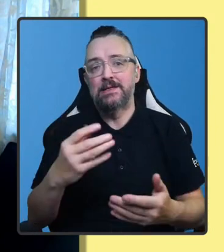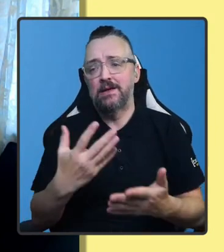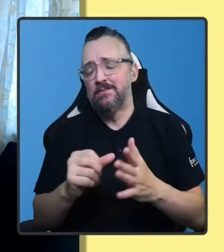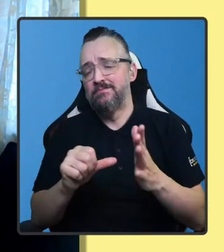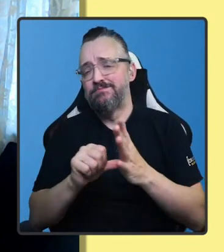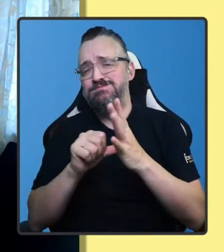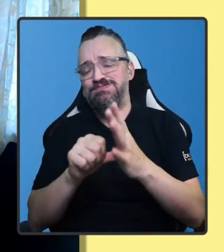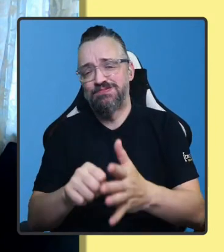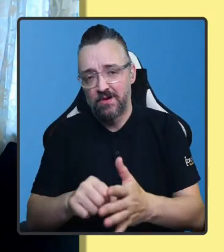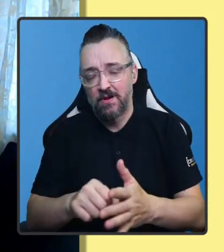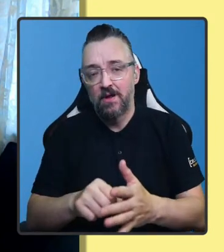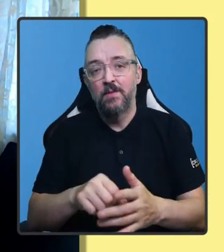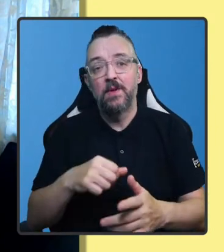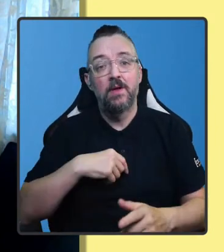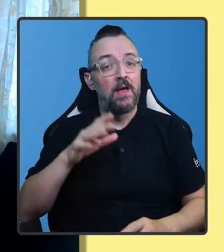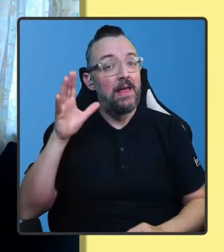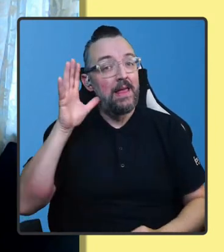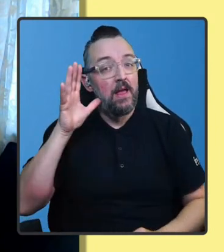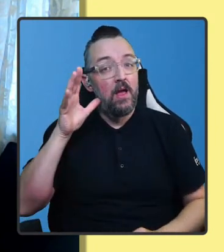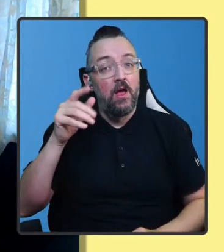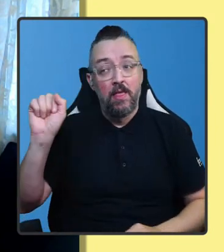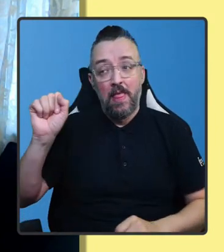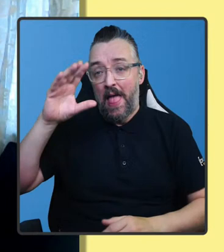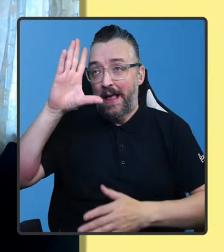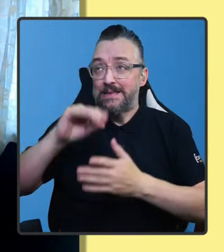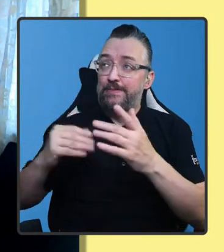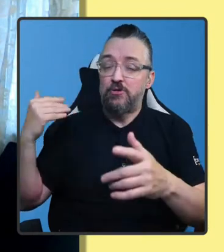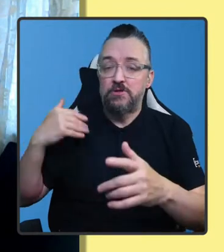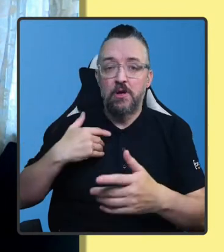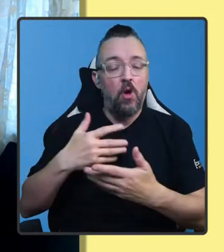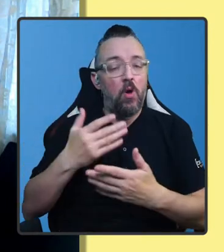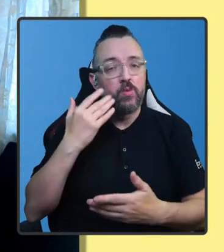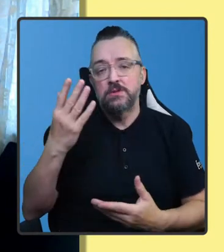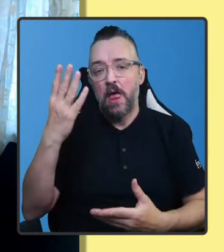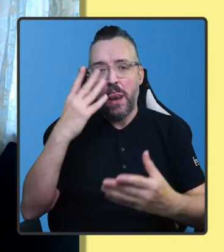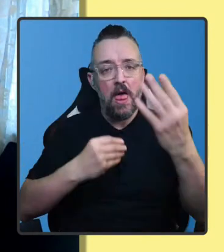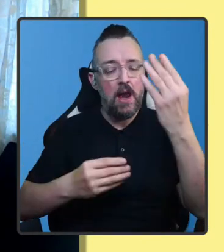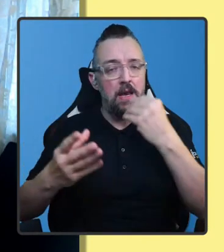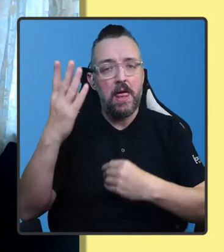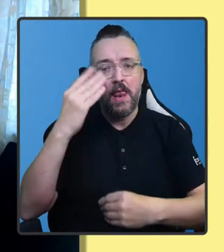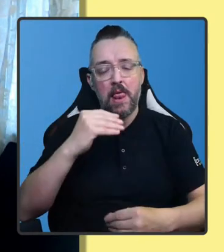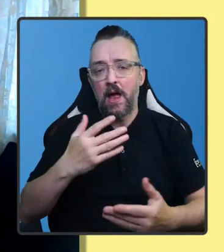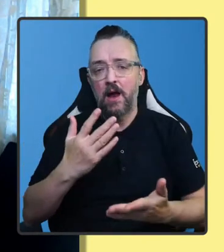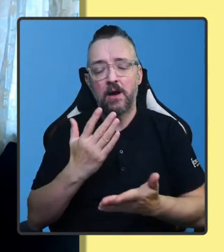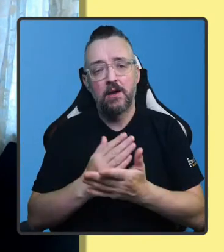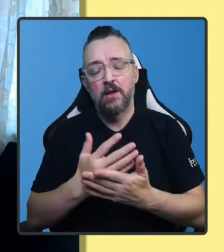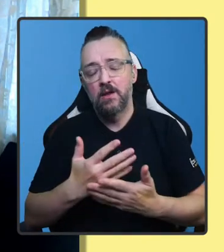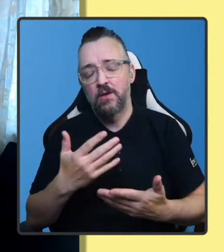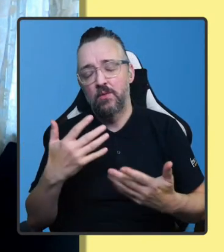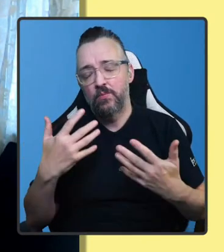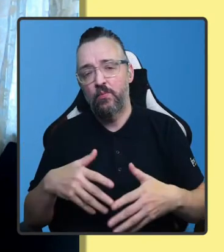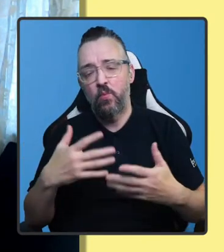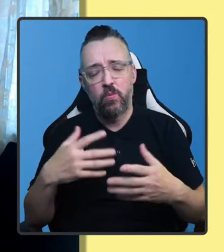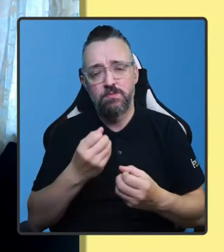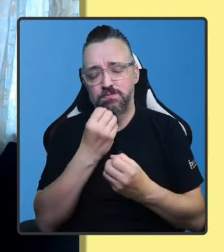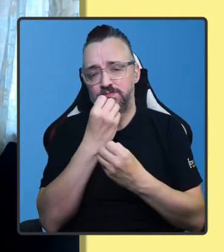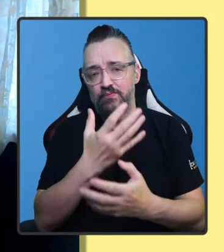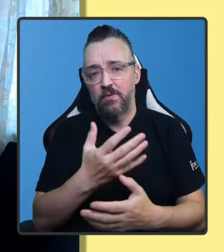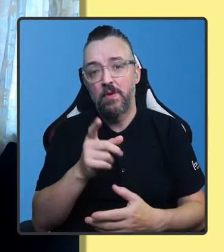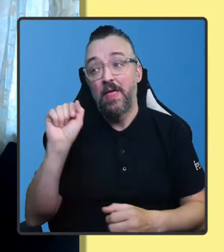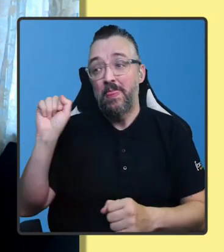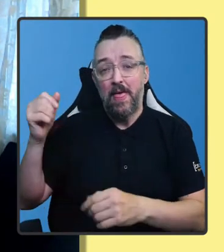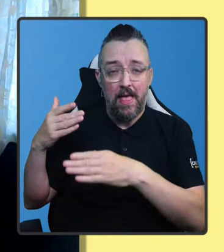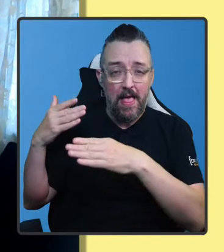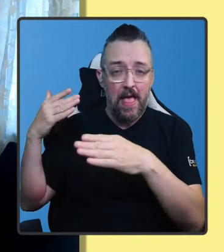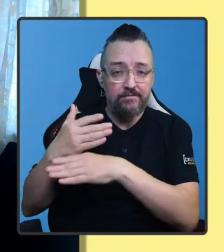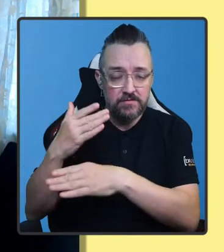when hearing about the different experiences that they've had and struggles when working inside or outside the home. And it is because of these efforts that I